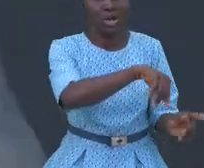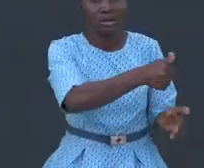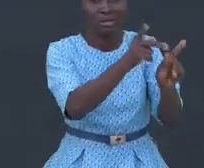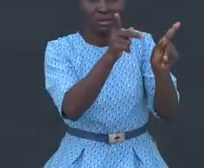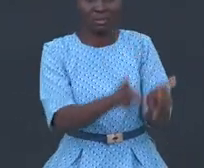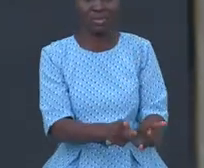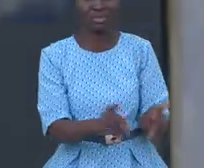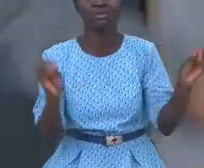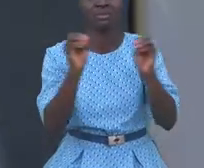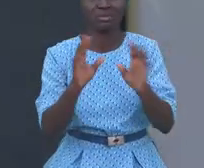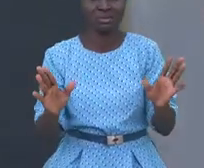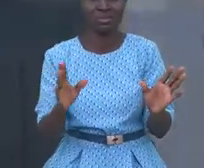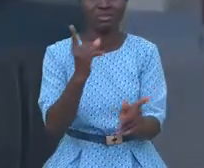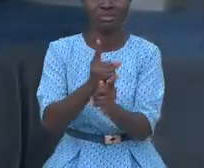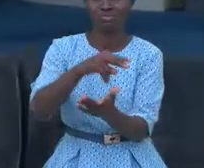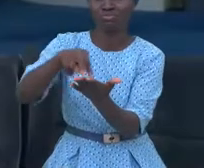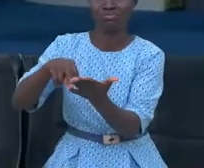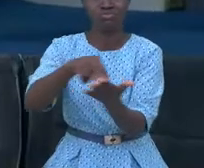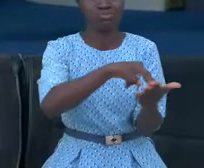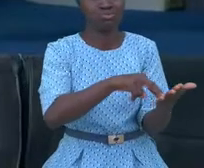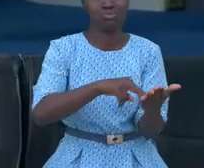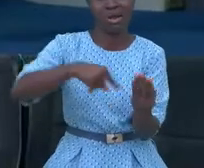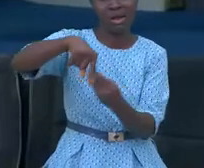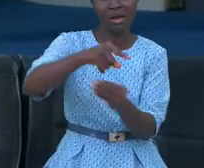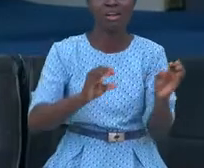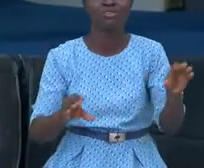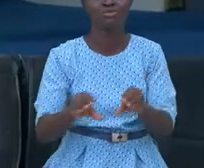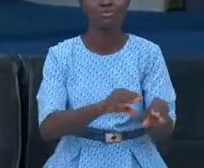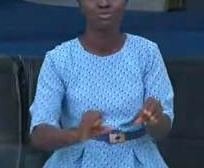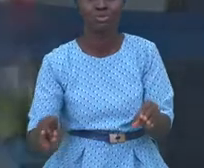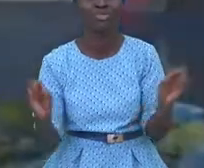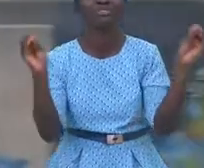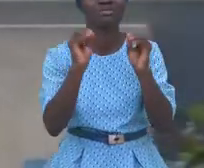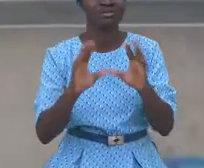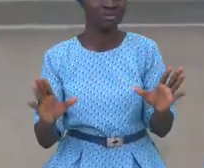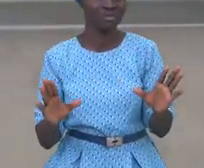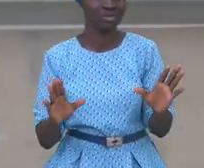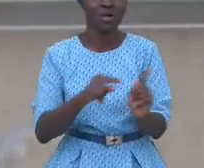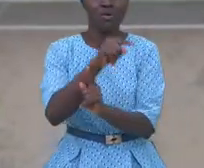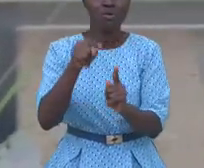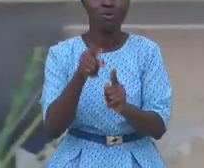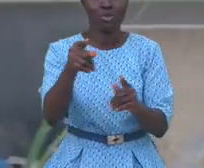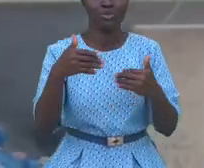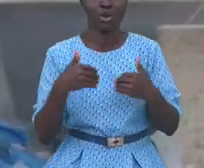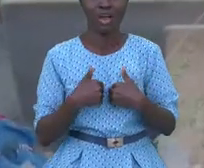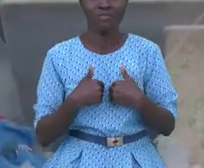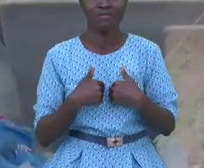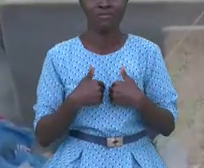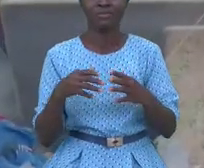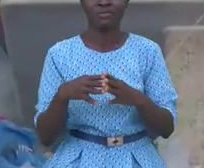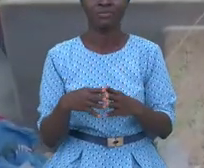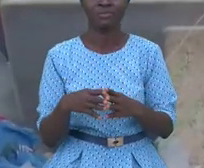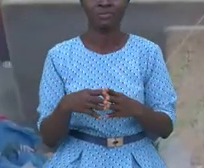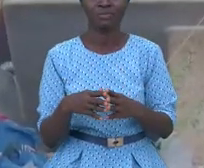just vacillating, vacillating about and doing nothing. Where you are, you will be